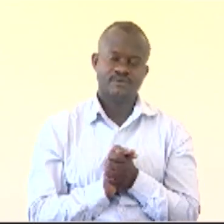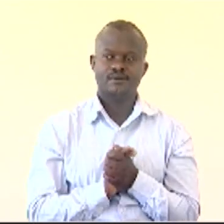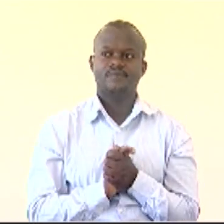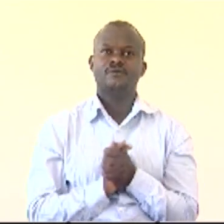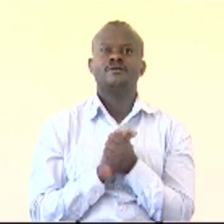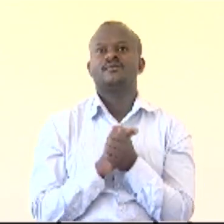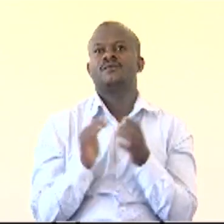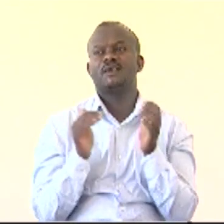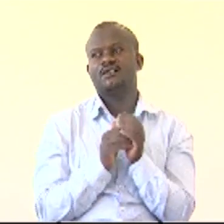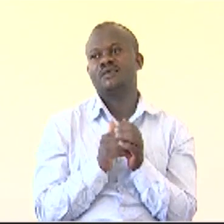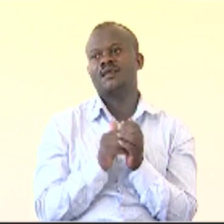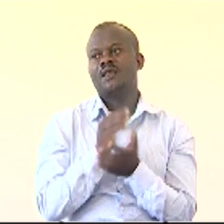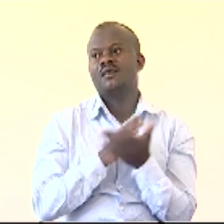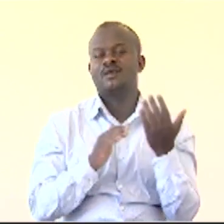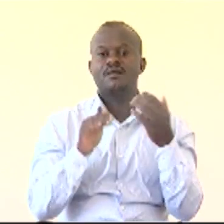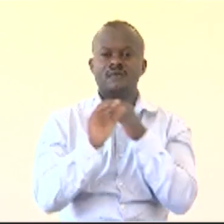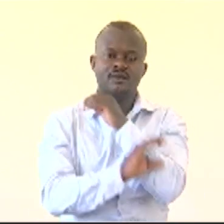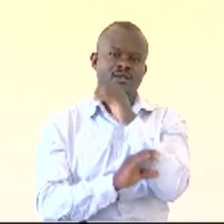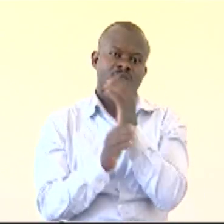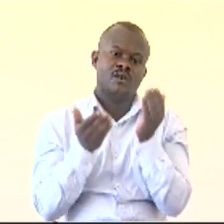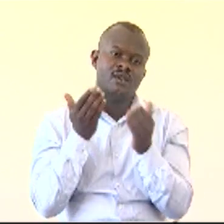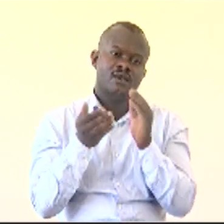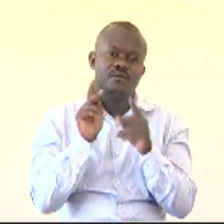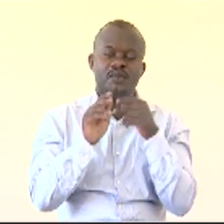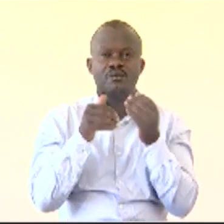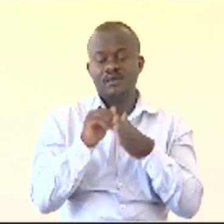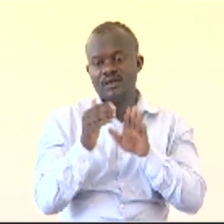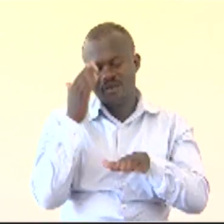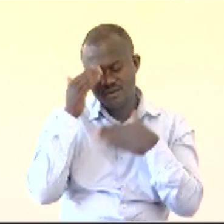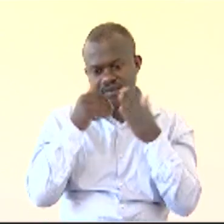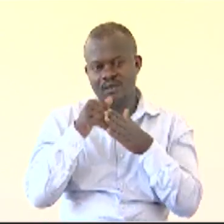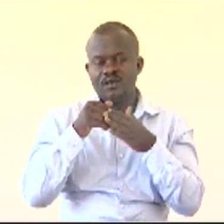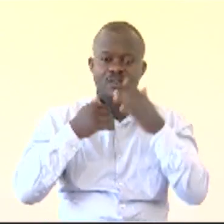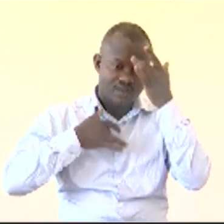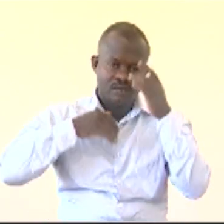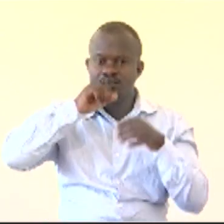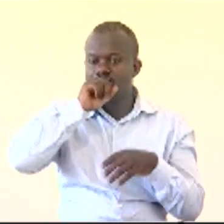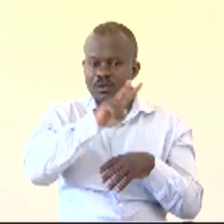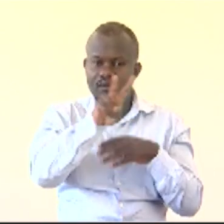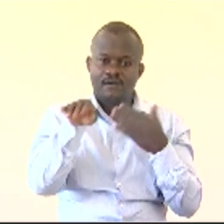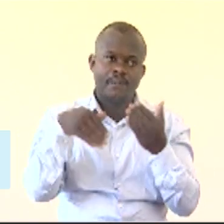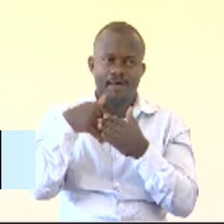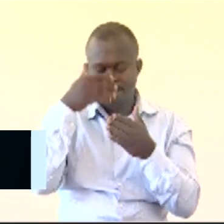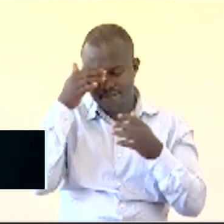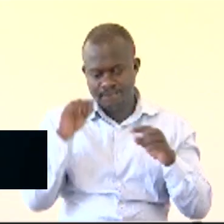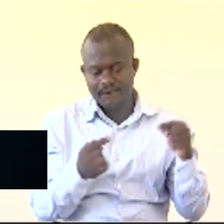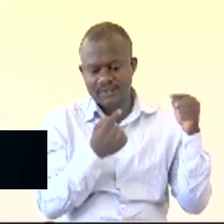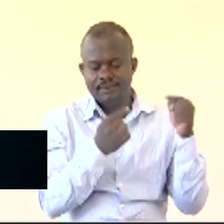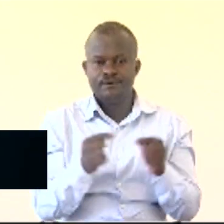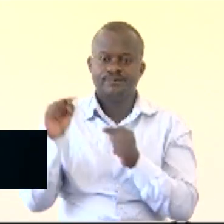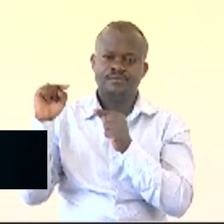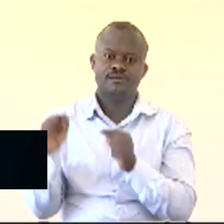Liberia and other countries where many people died because of Ebola. So we're going to discuss the 3 major infectious